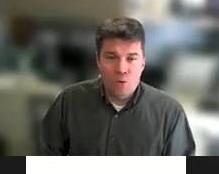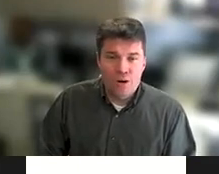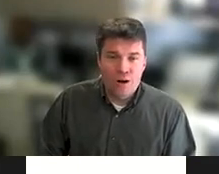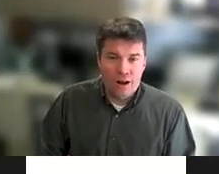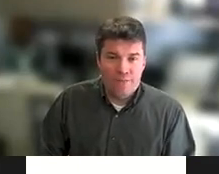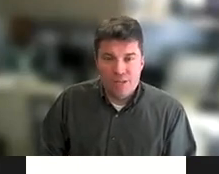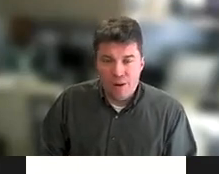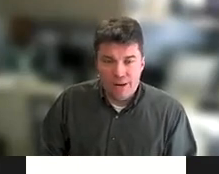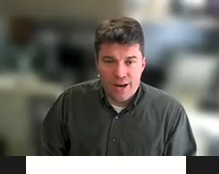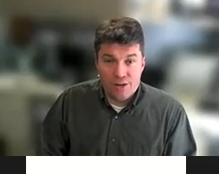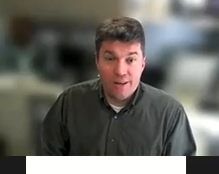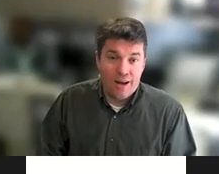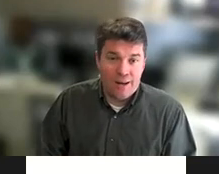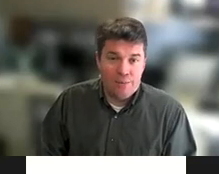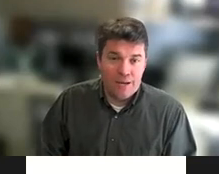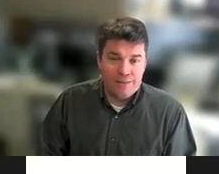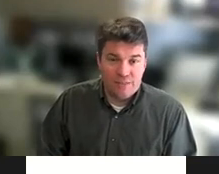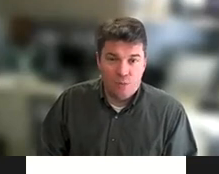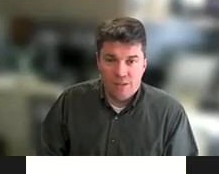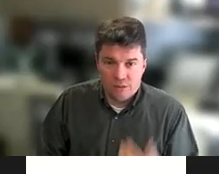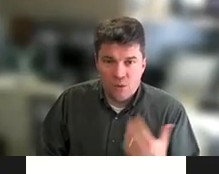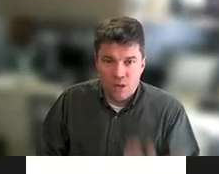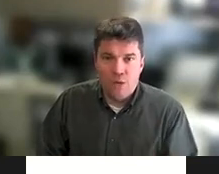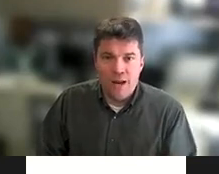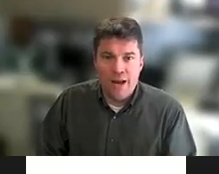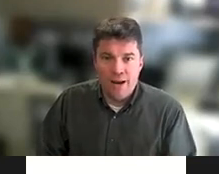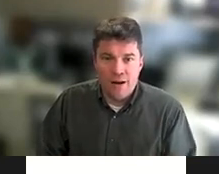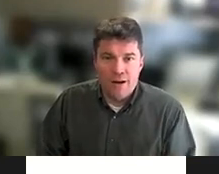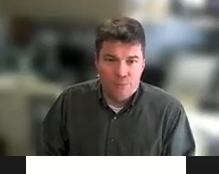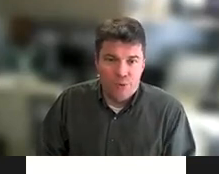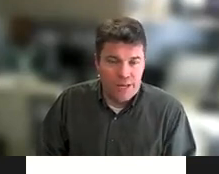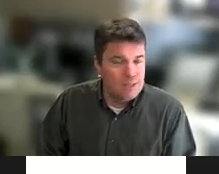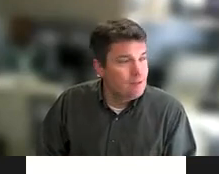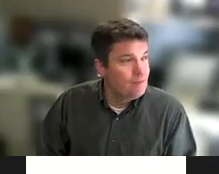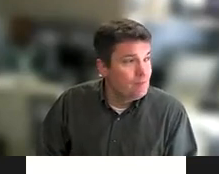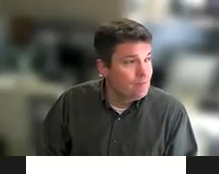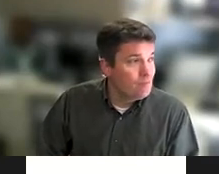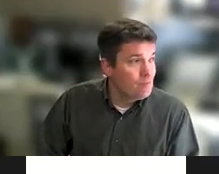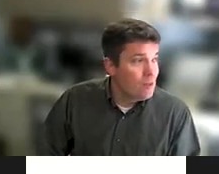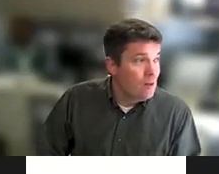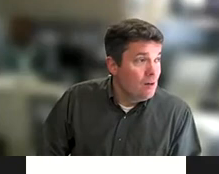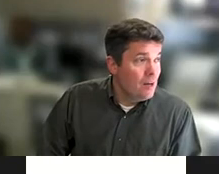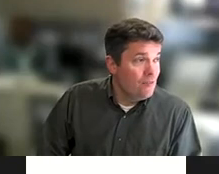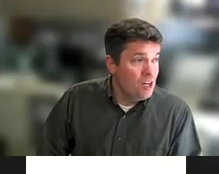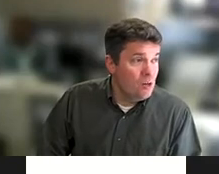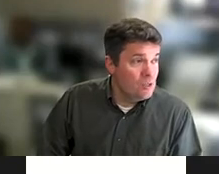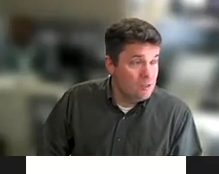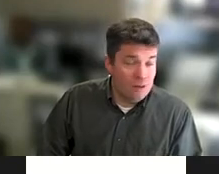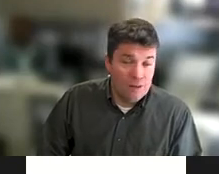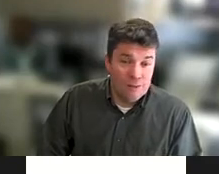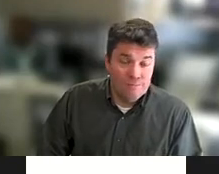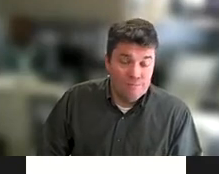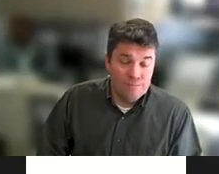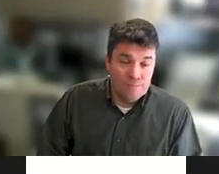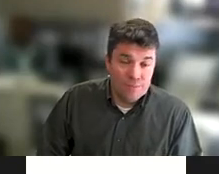And so you can see where a lot of miscommunication can take place if someone's solely relying on lip reading. If